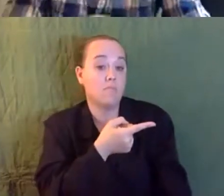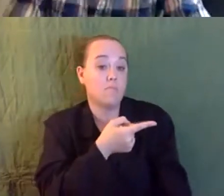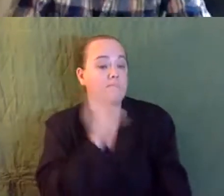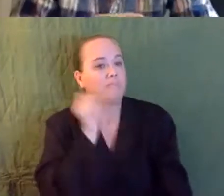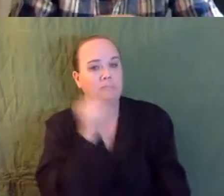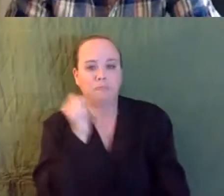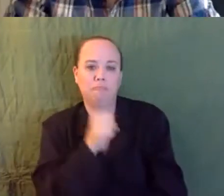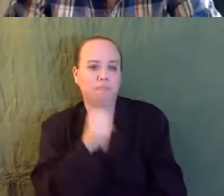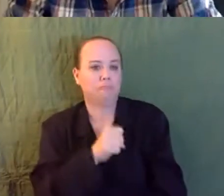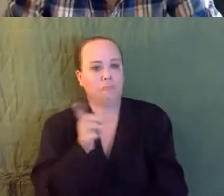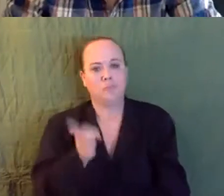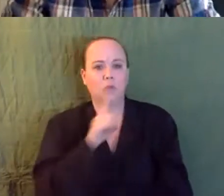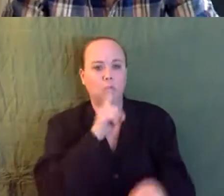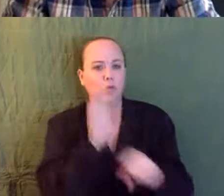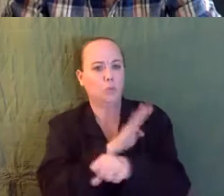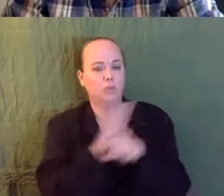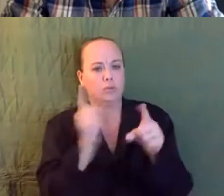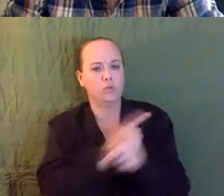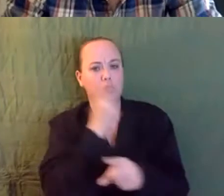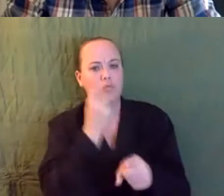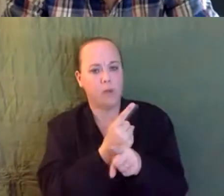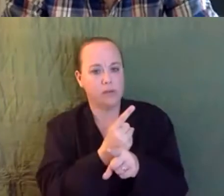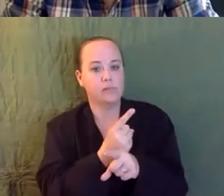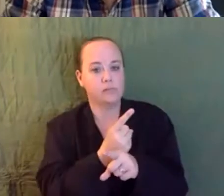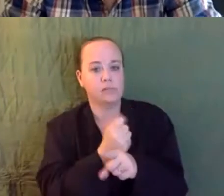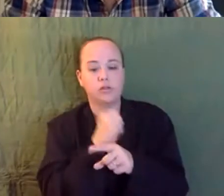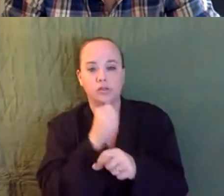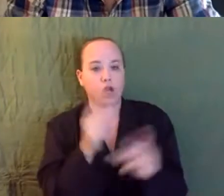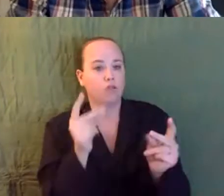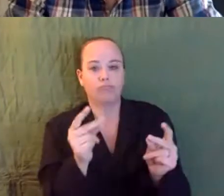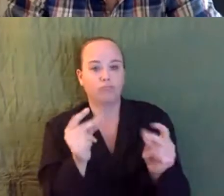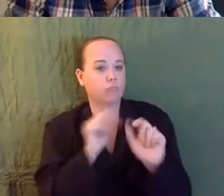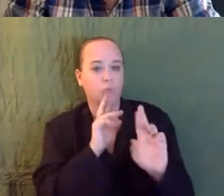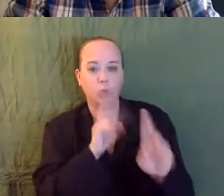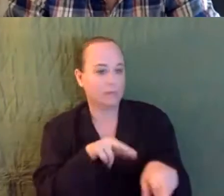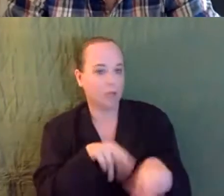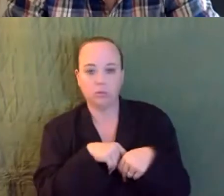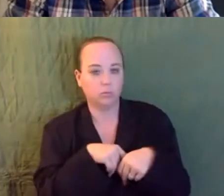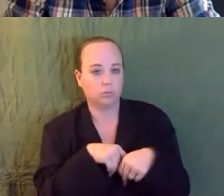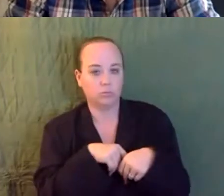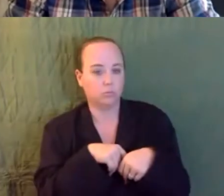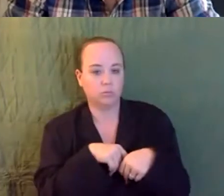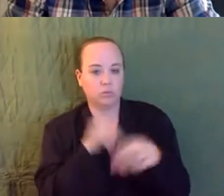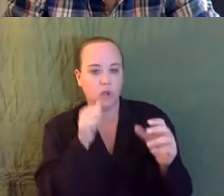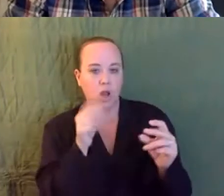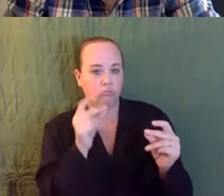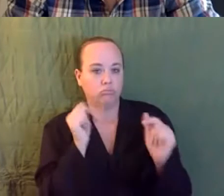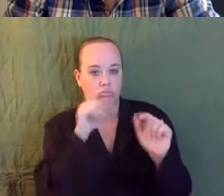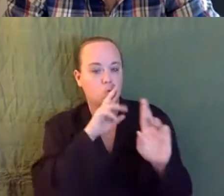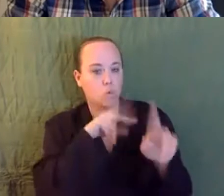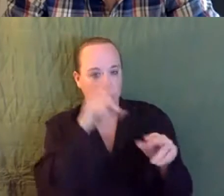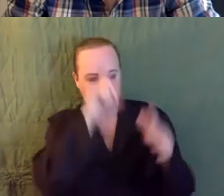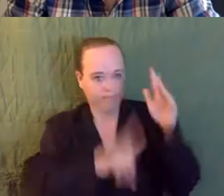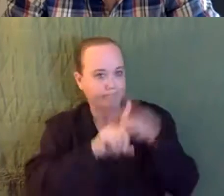Yeah, I mean, Ezra is absolutely right. There's not an immediate response that comes to mind, and that the